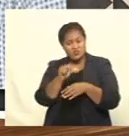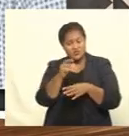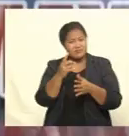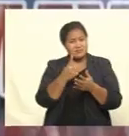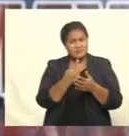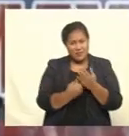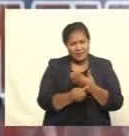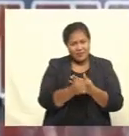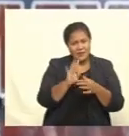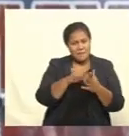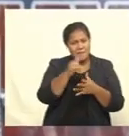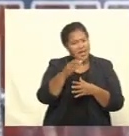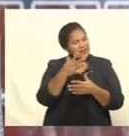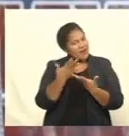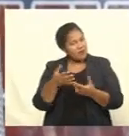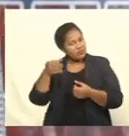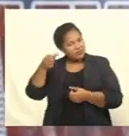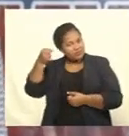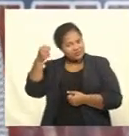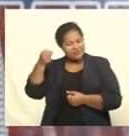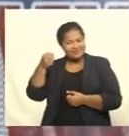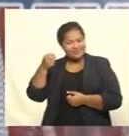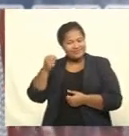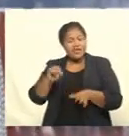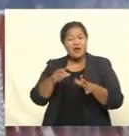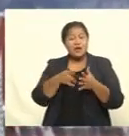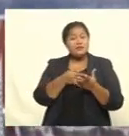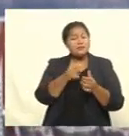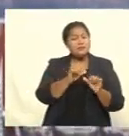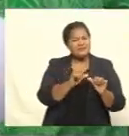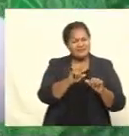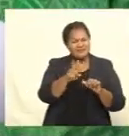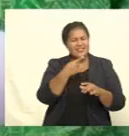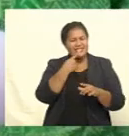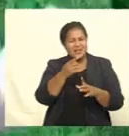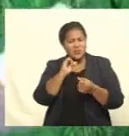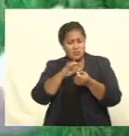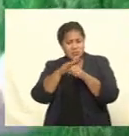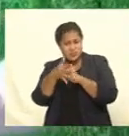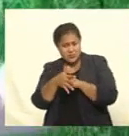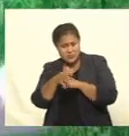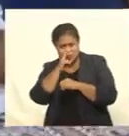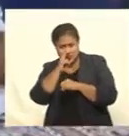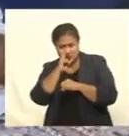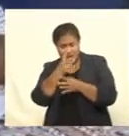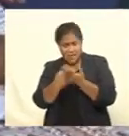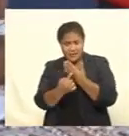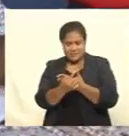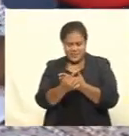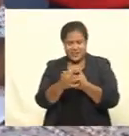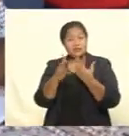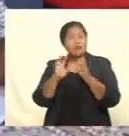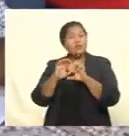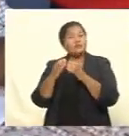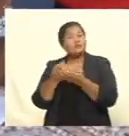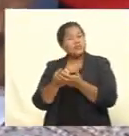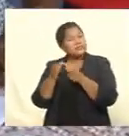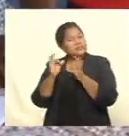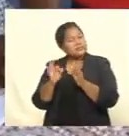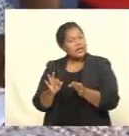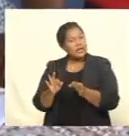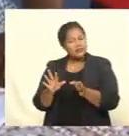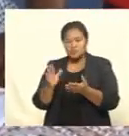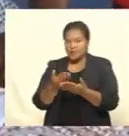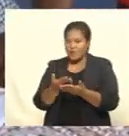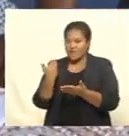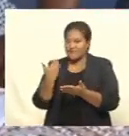postponed. Boxing promoter Freddie Chan says due to the pandemic and restrictions in place, the committee has decided to call it off for the